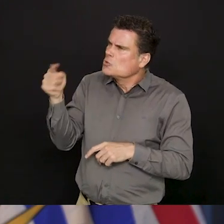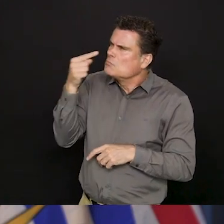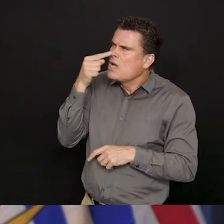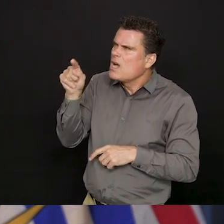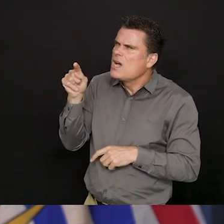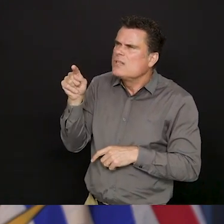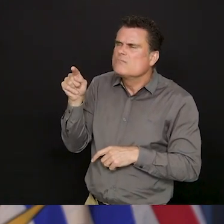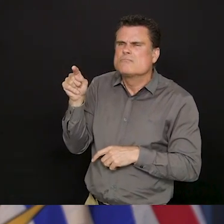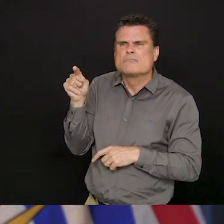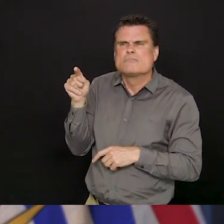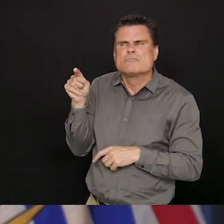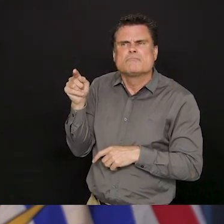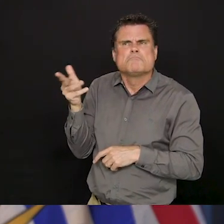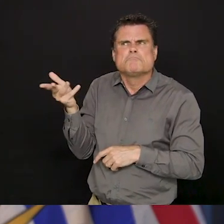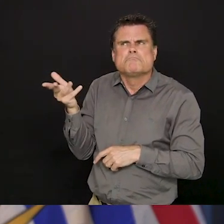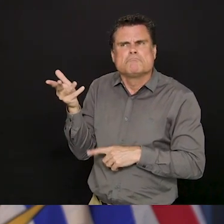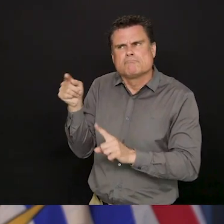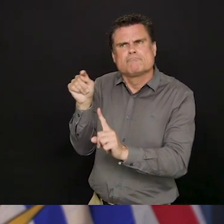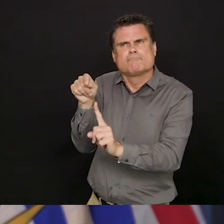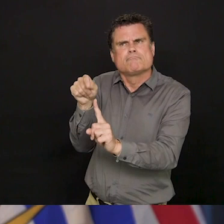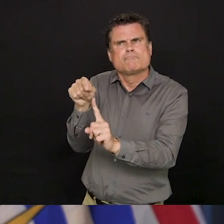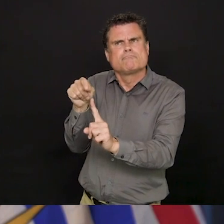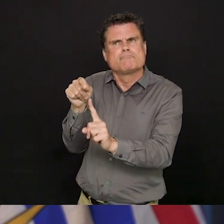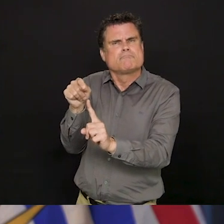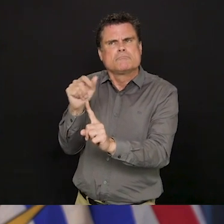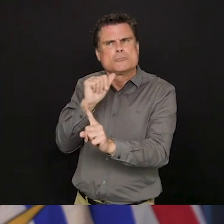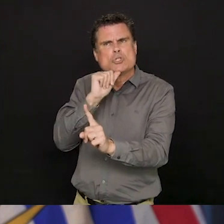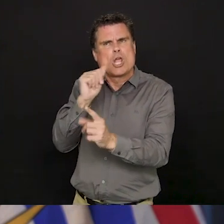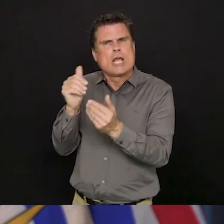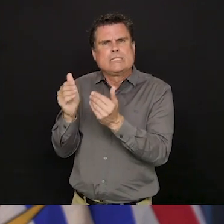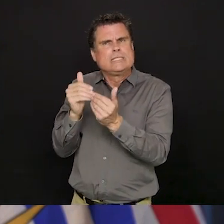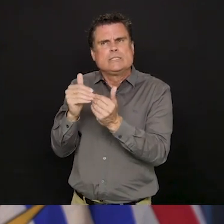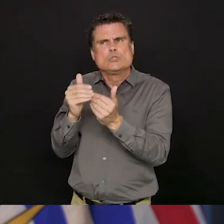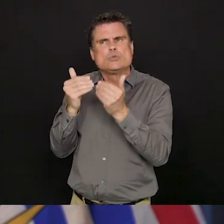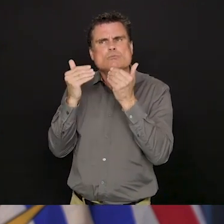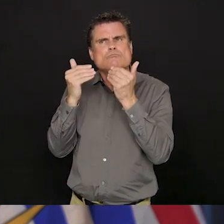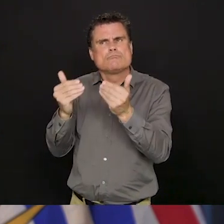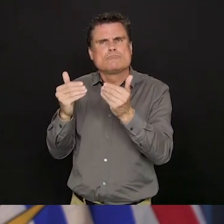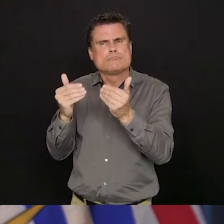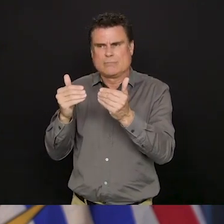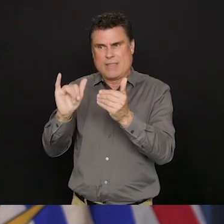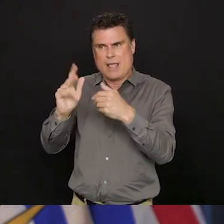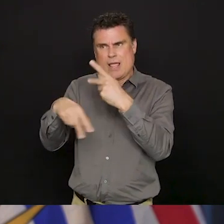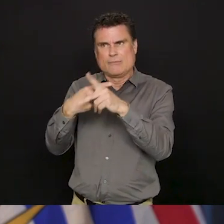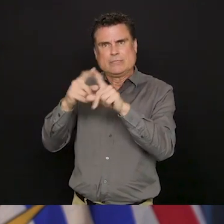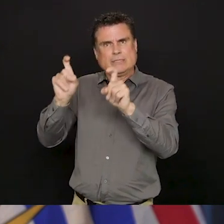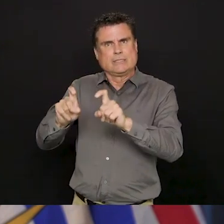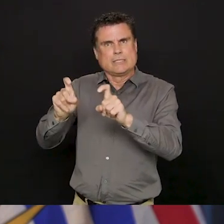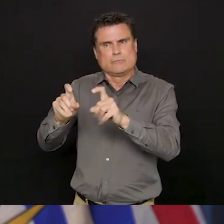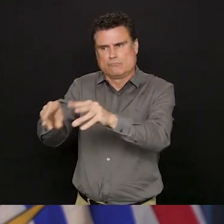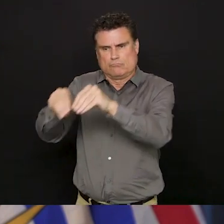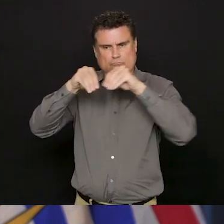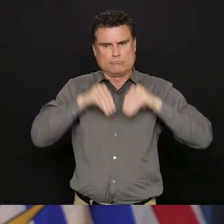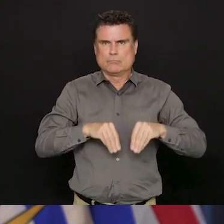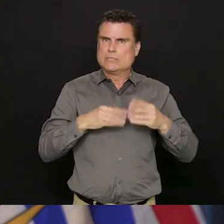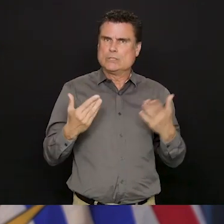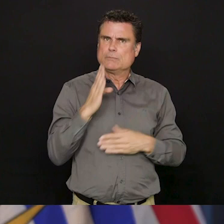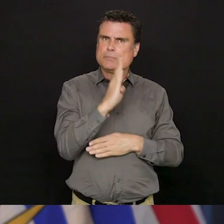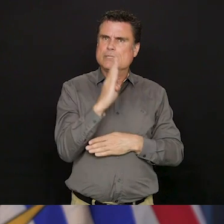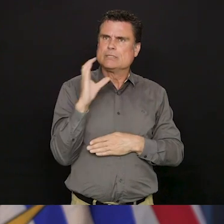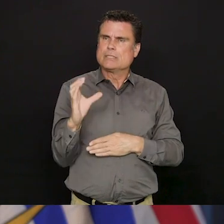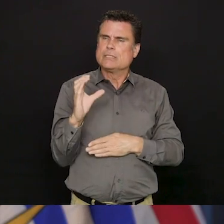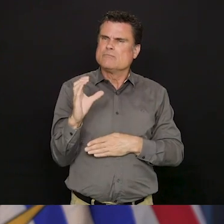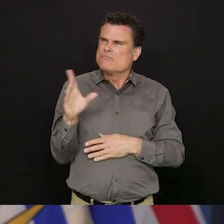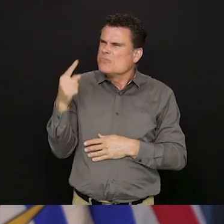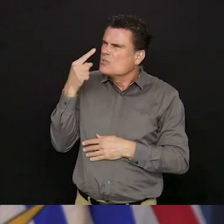British Columbia to going to antibody testing? I know you've said there's some reservations or we haven't found a reliable test